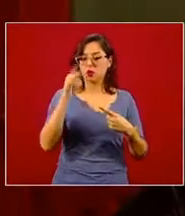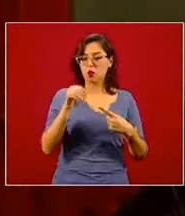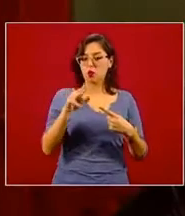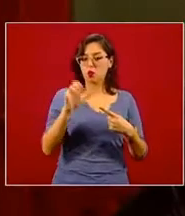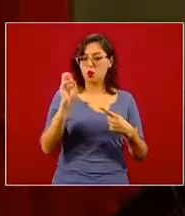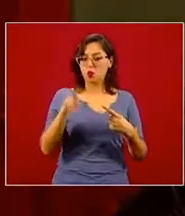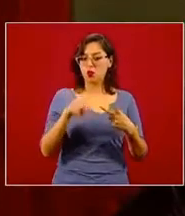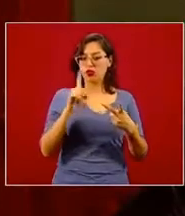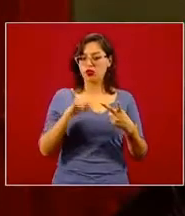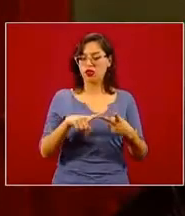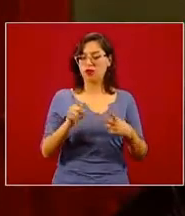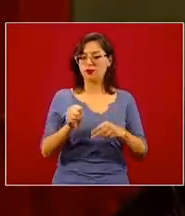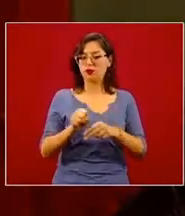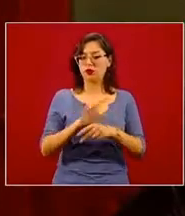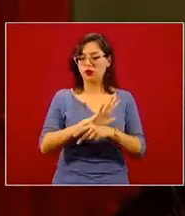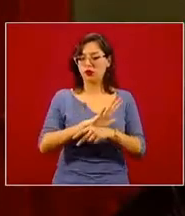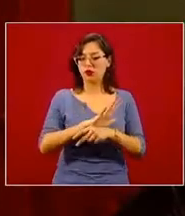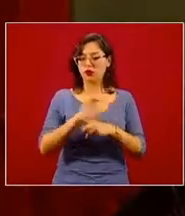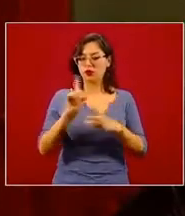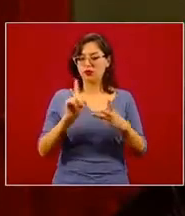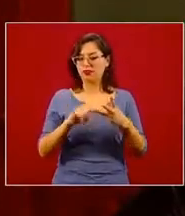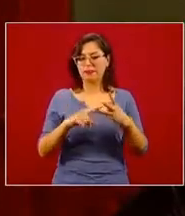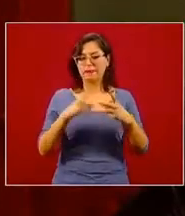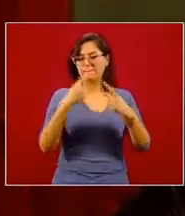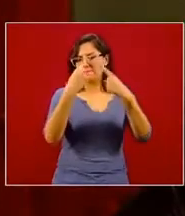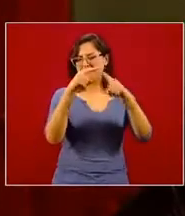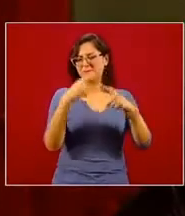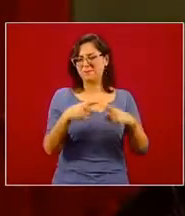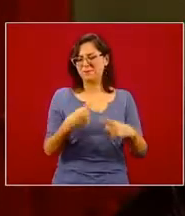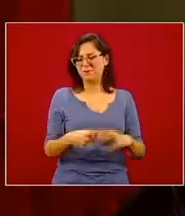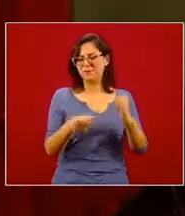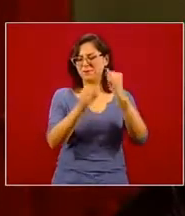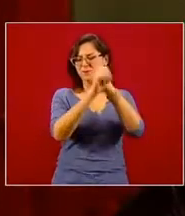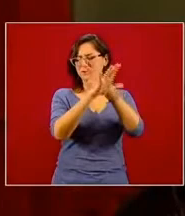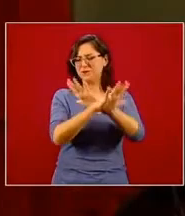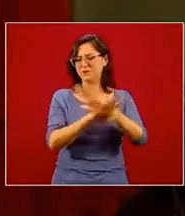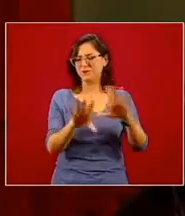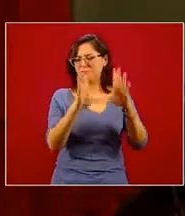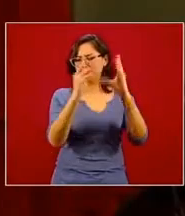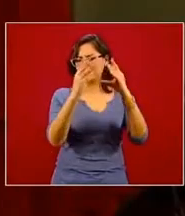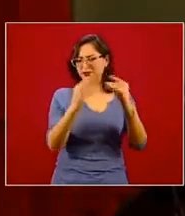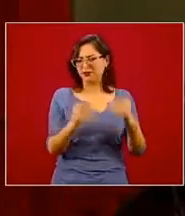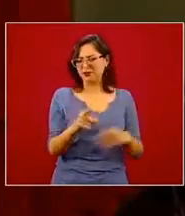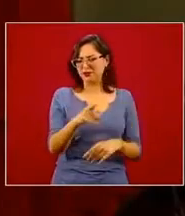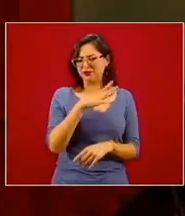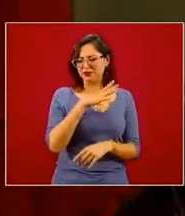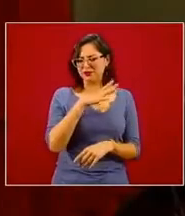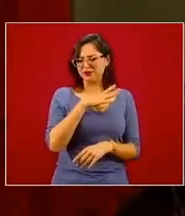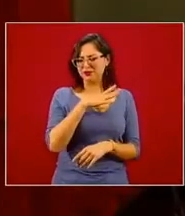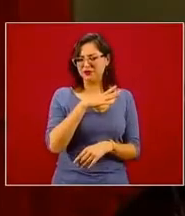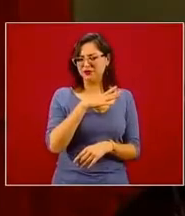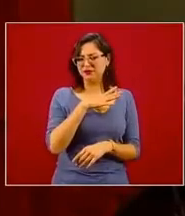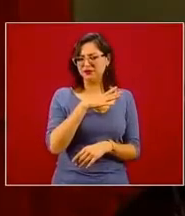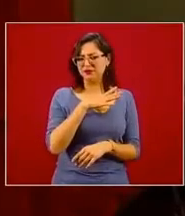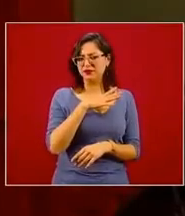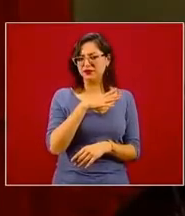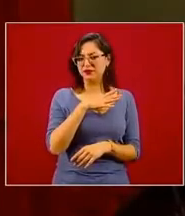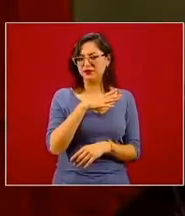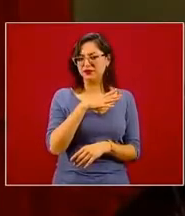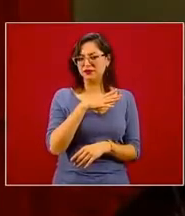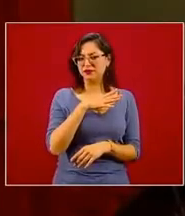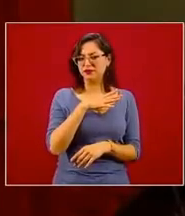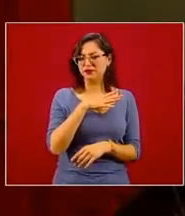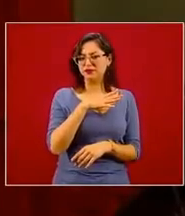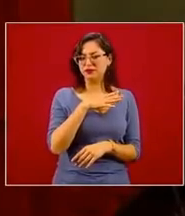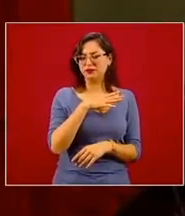de coronavirus? database En fin, se that utiliza muchísimo en los UNAM eventos and y the así se ha visto. COVID El primero es en website relación use,